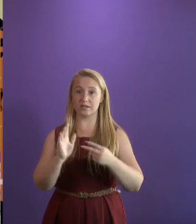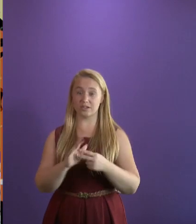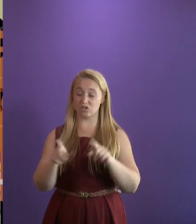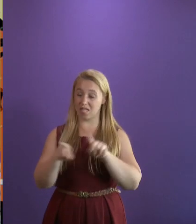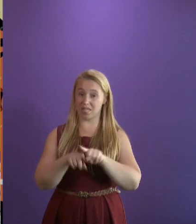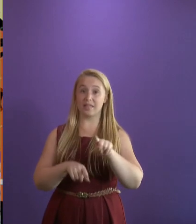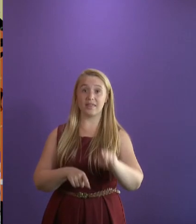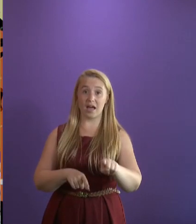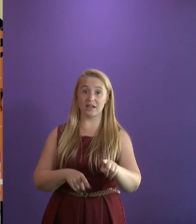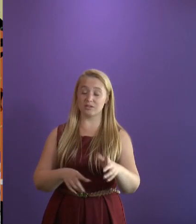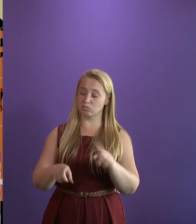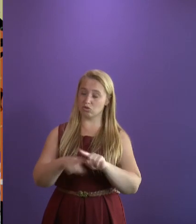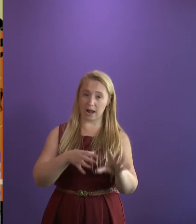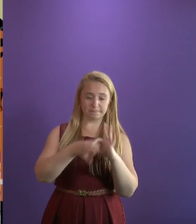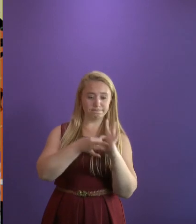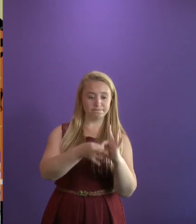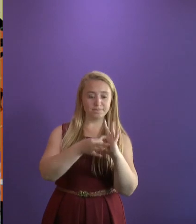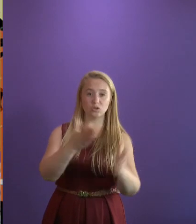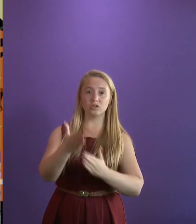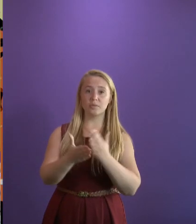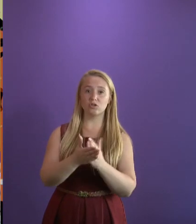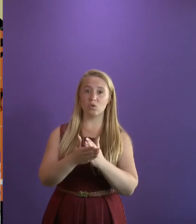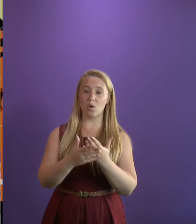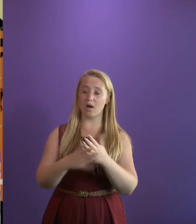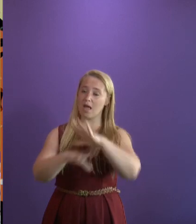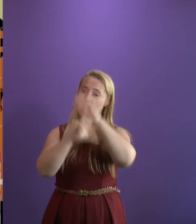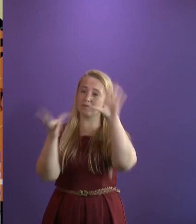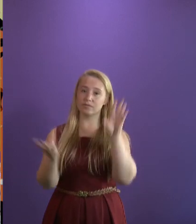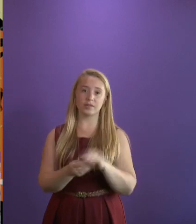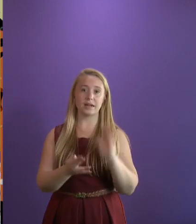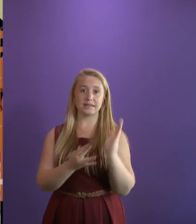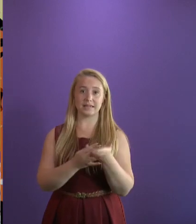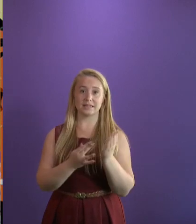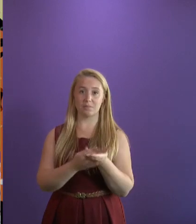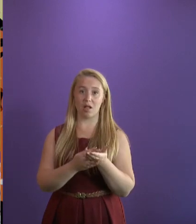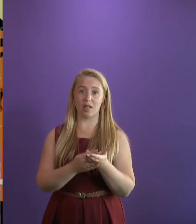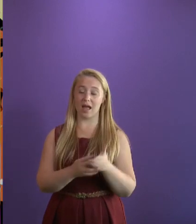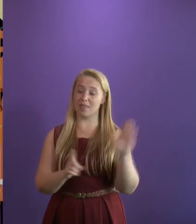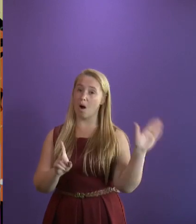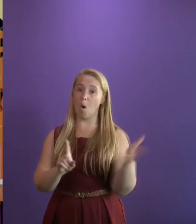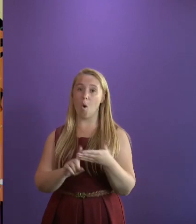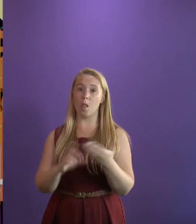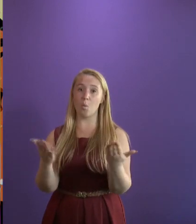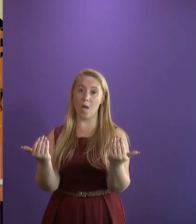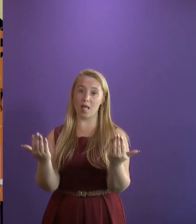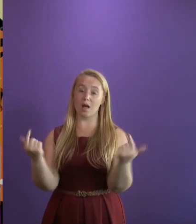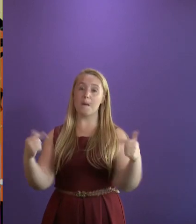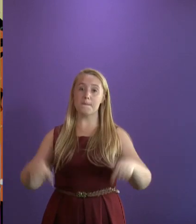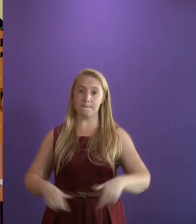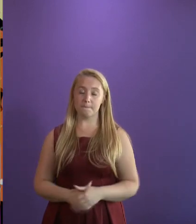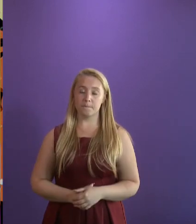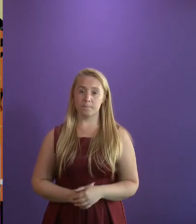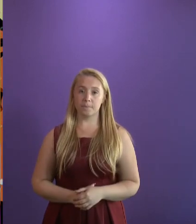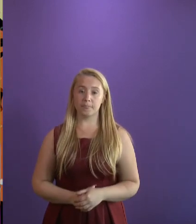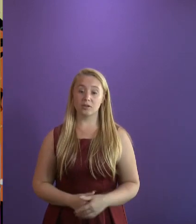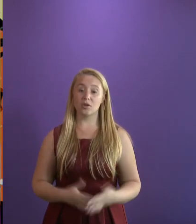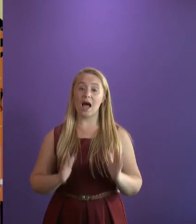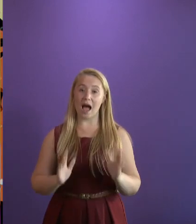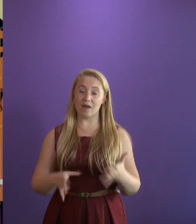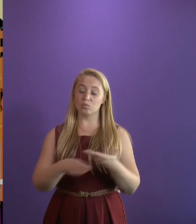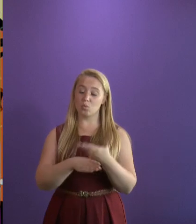actually make everything as accessible to everybody and everyone as welcome as they can be. I said when I was talking earlier, we need to work